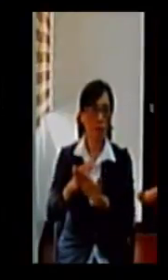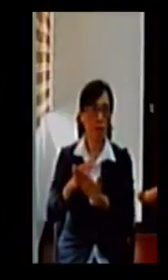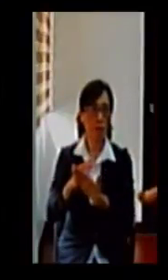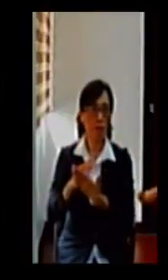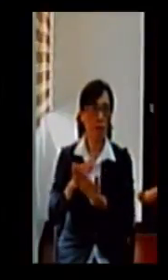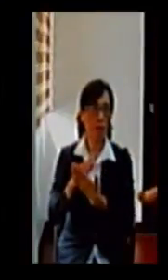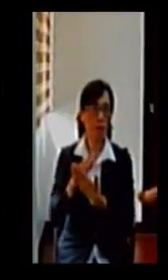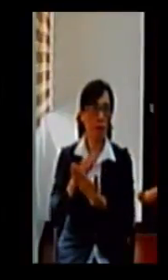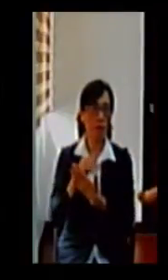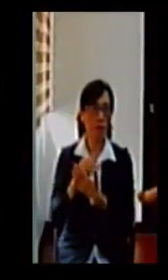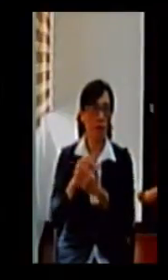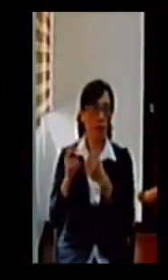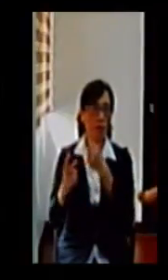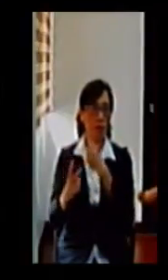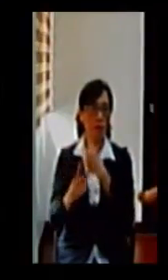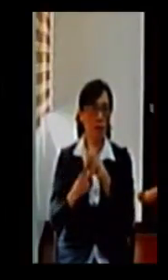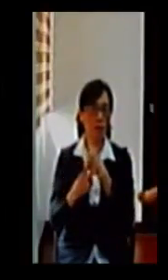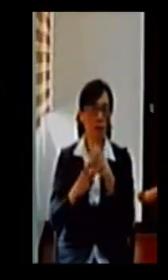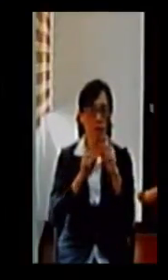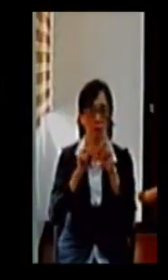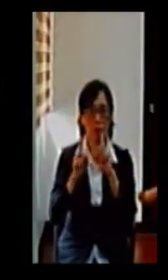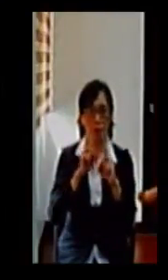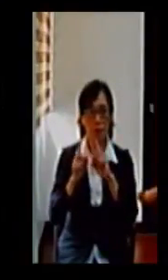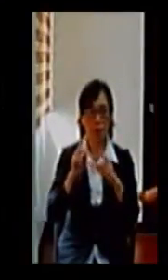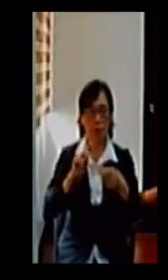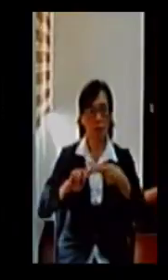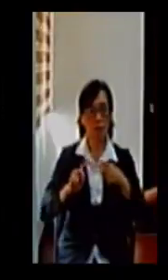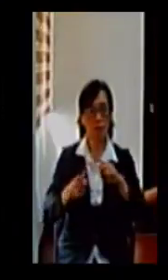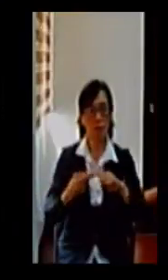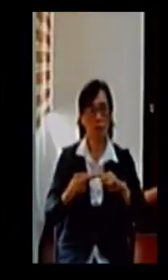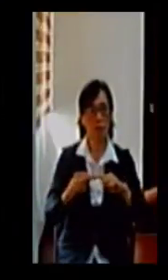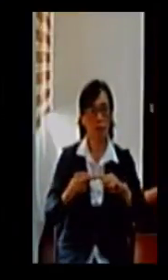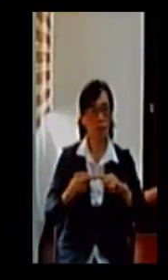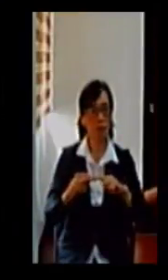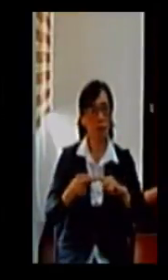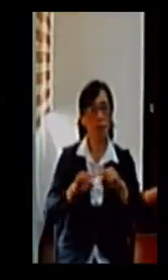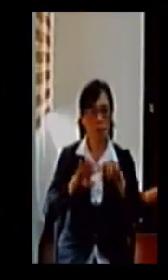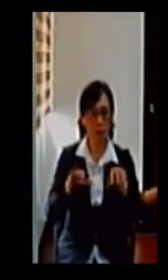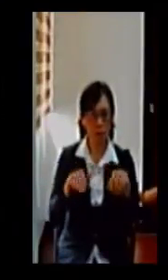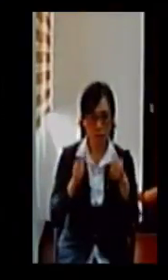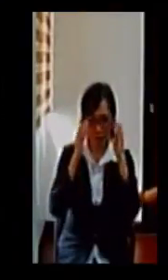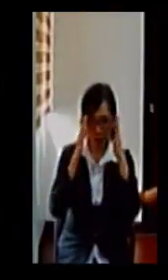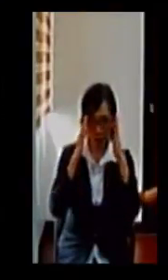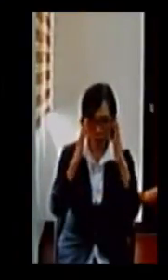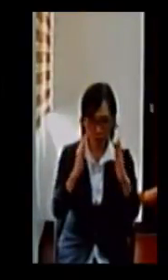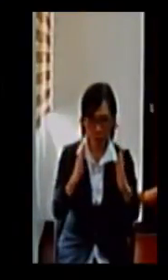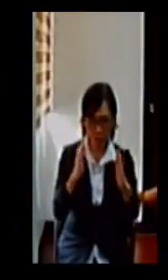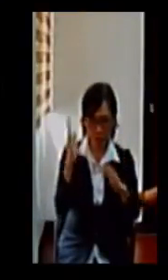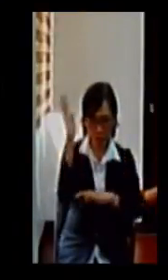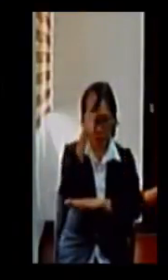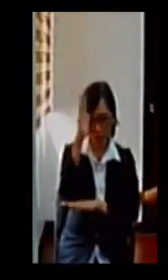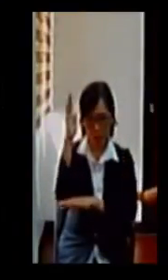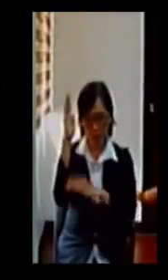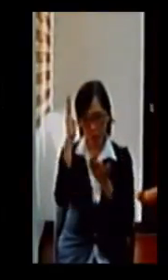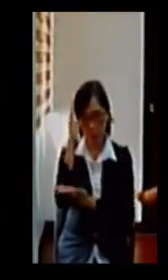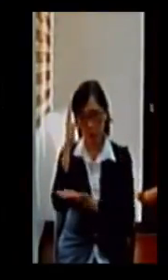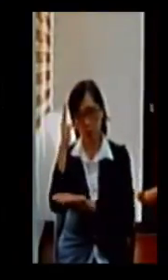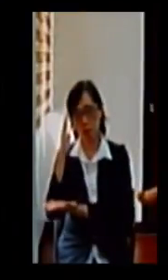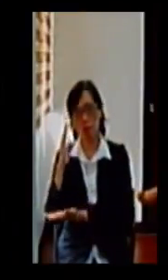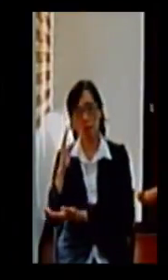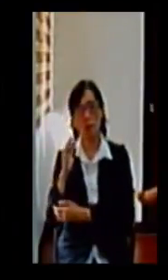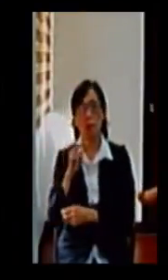to you talked about your friends from DNR saying how come you're focusing on the deforestation but not on